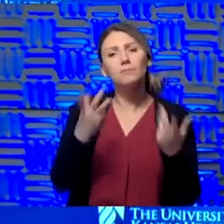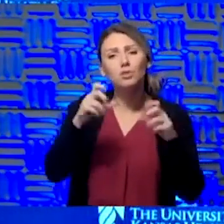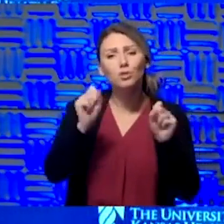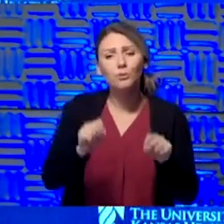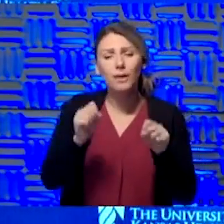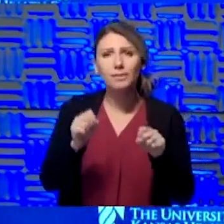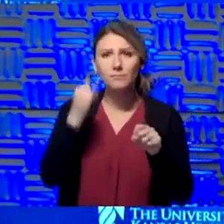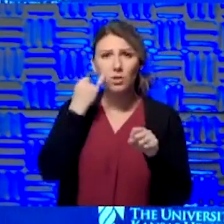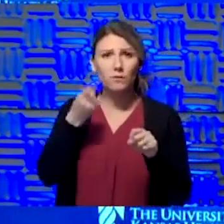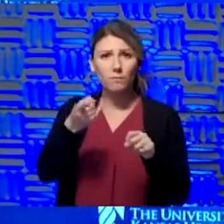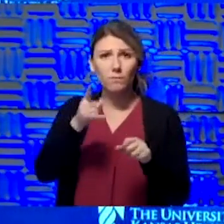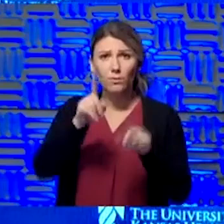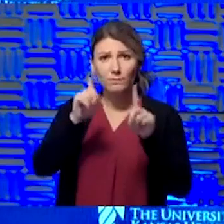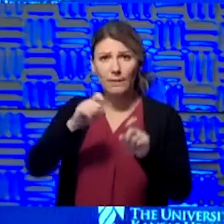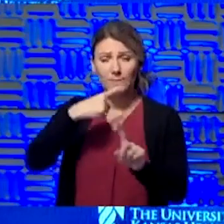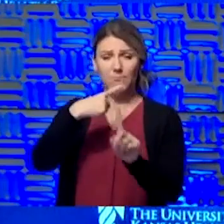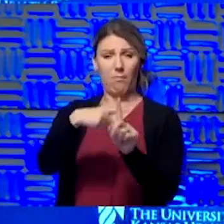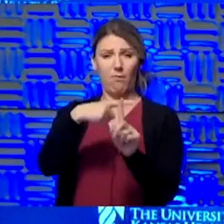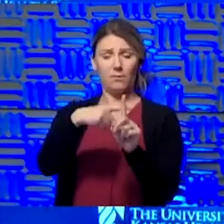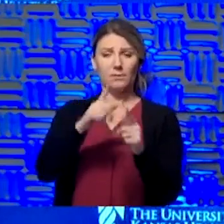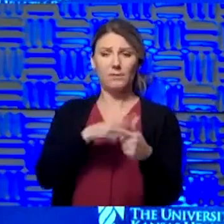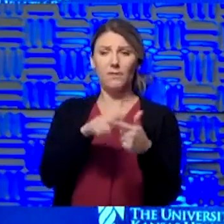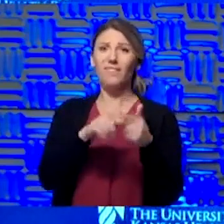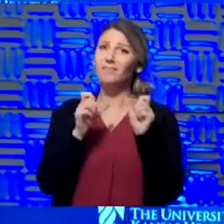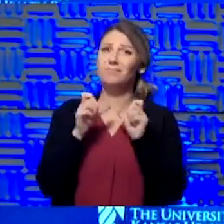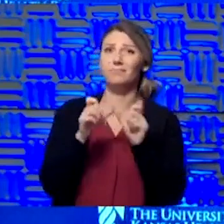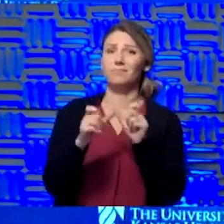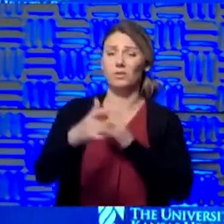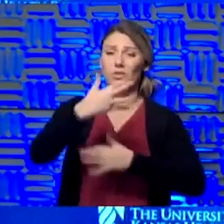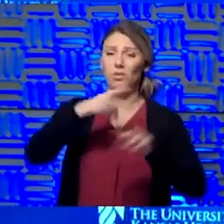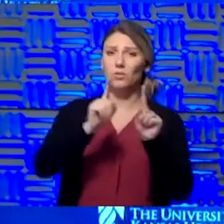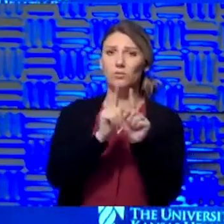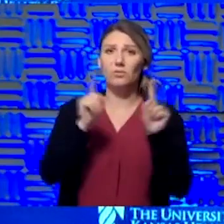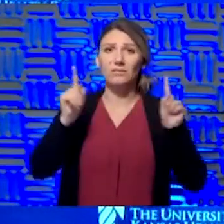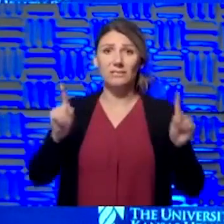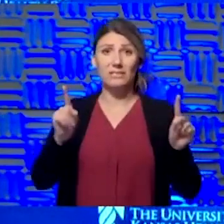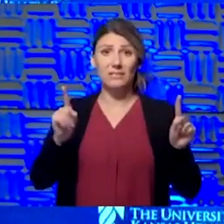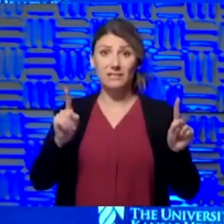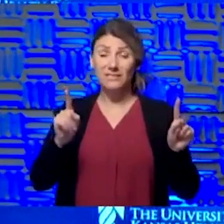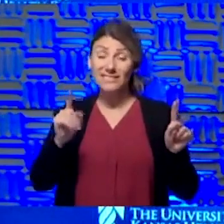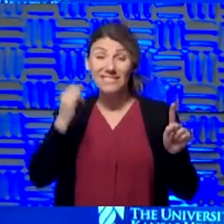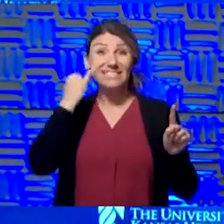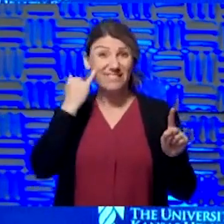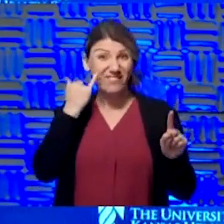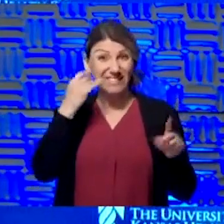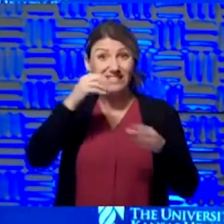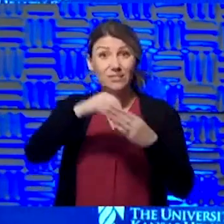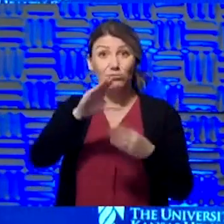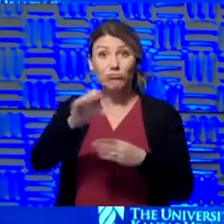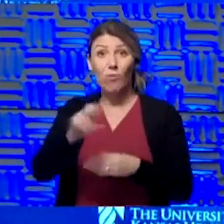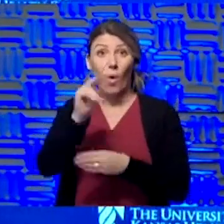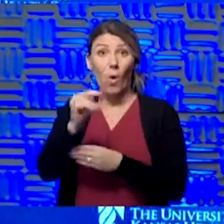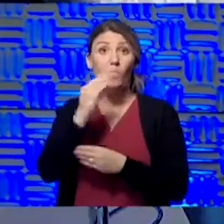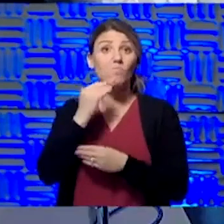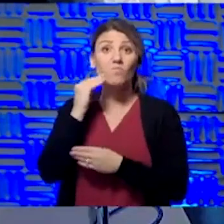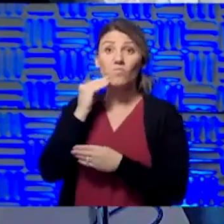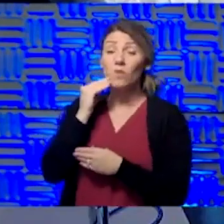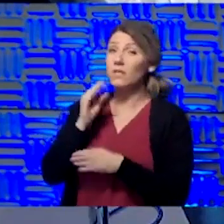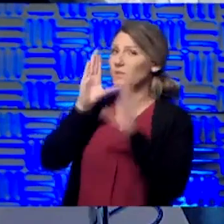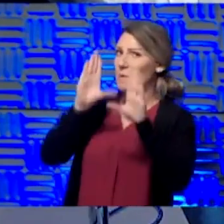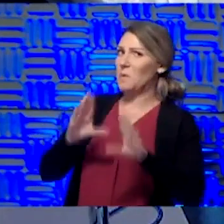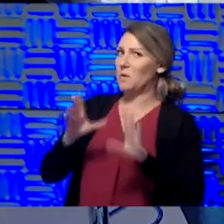positive to continue to social distance even within your homes. Yeah. That's a great